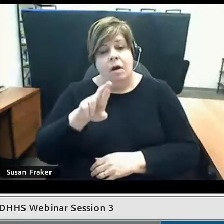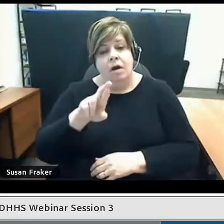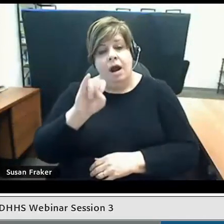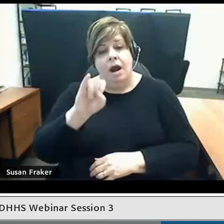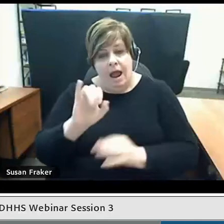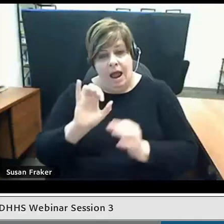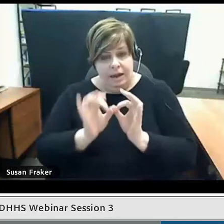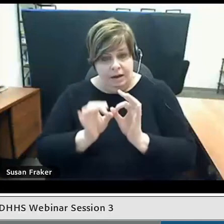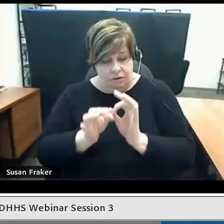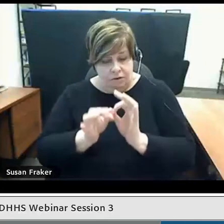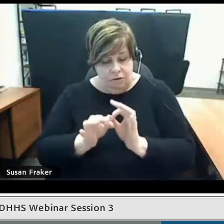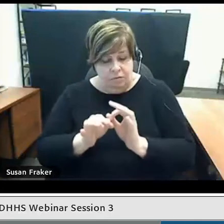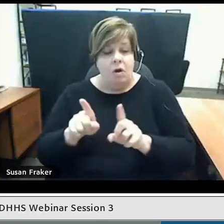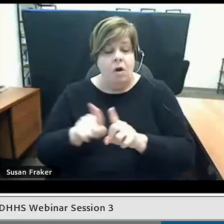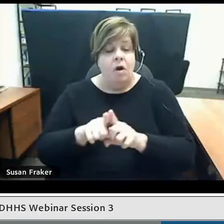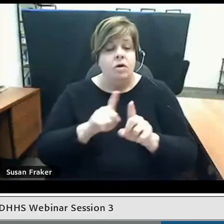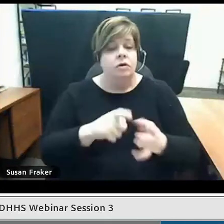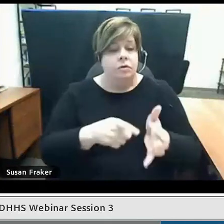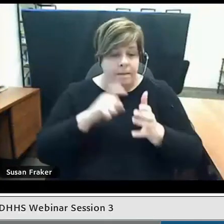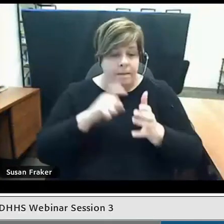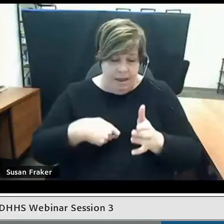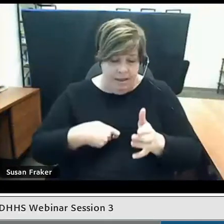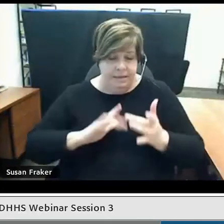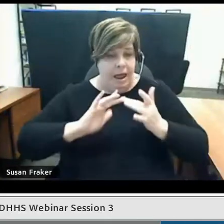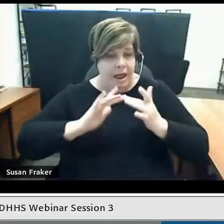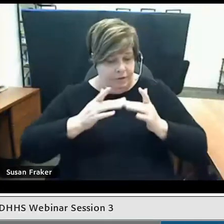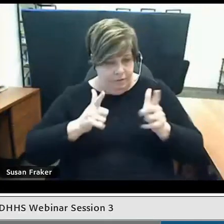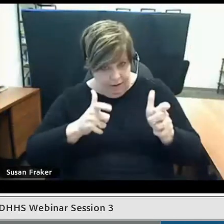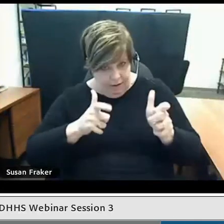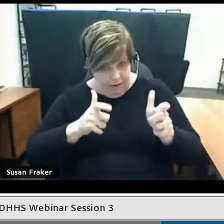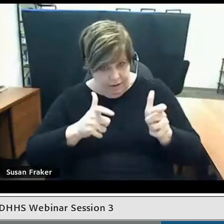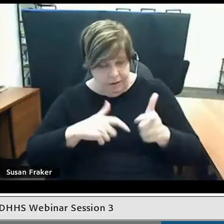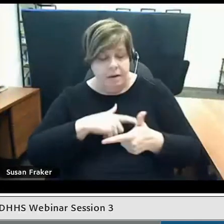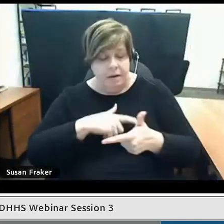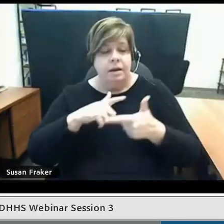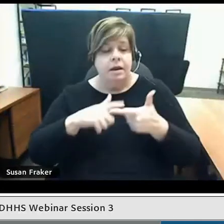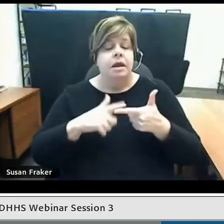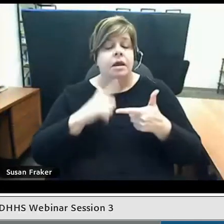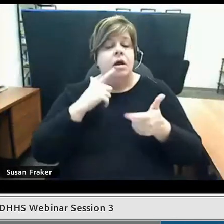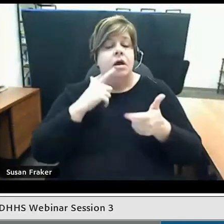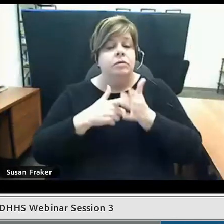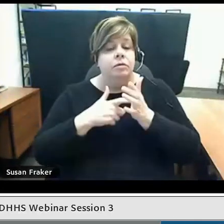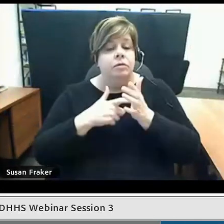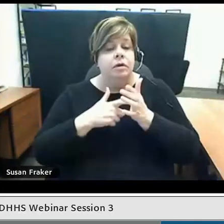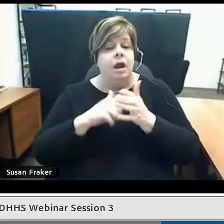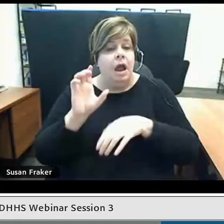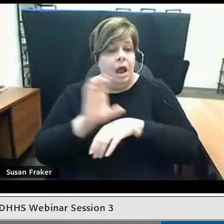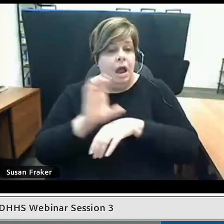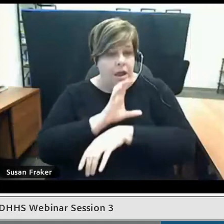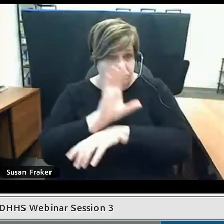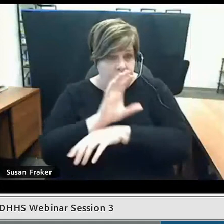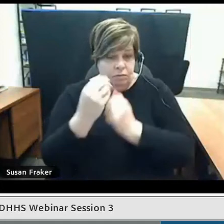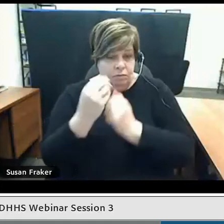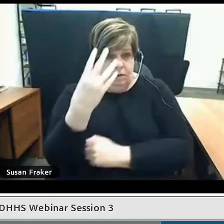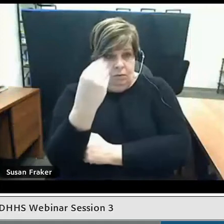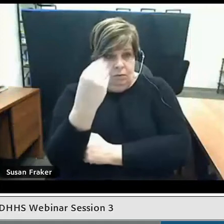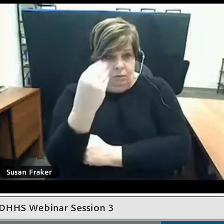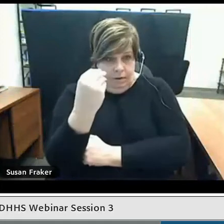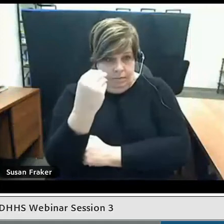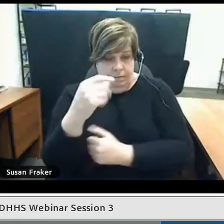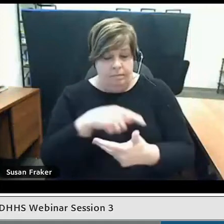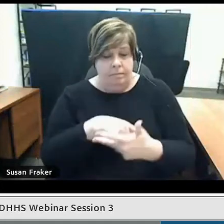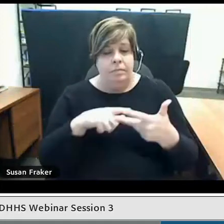Now, it also requires high-speed internet, and it would require a computer with a webcam. And